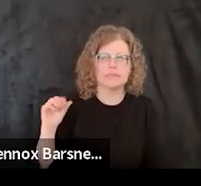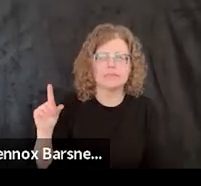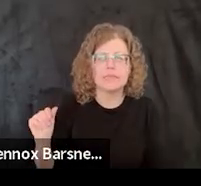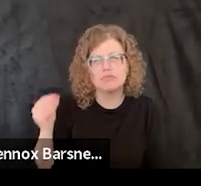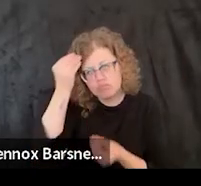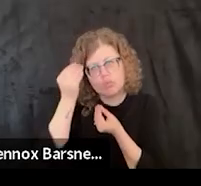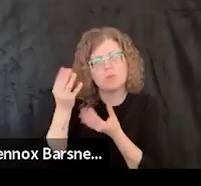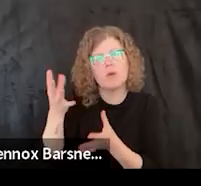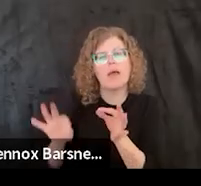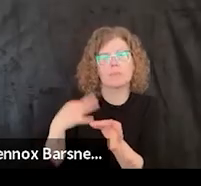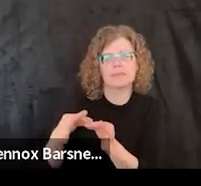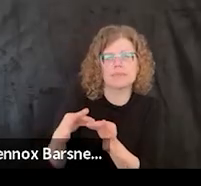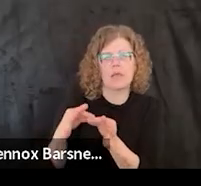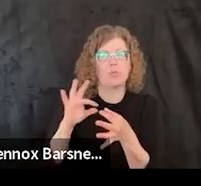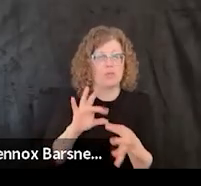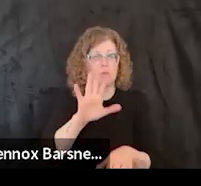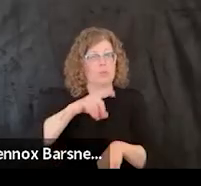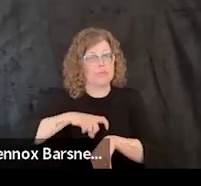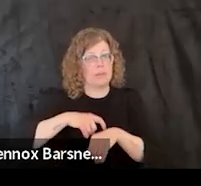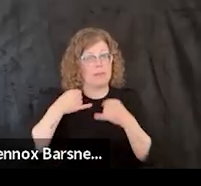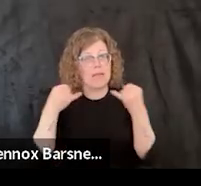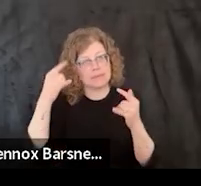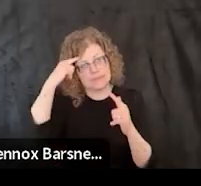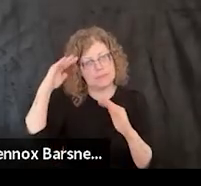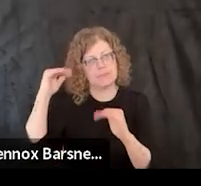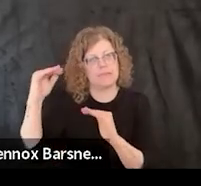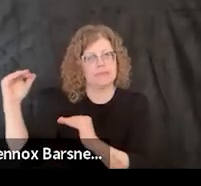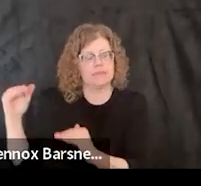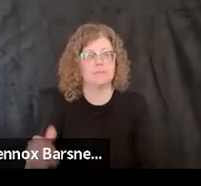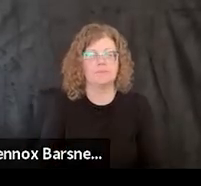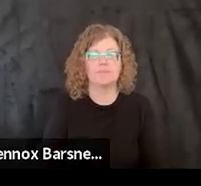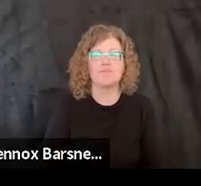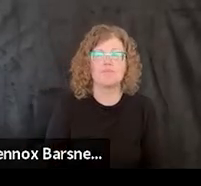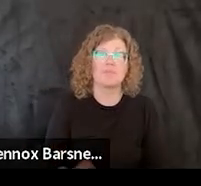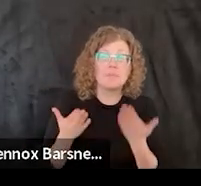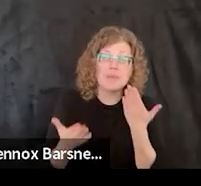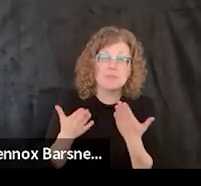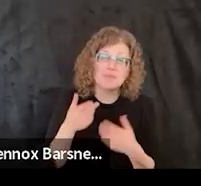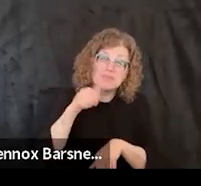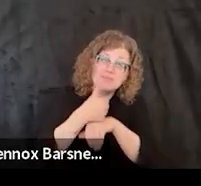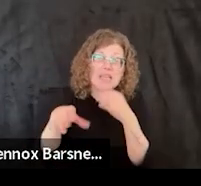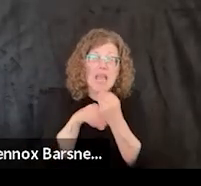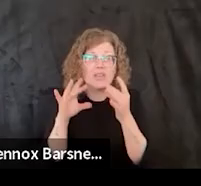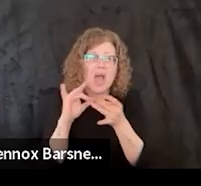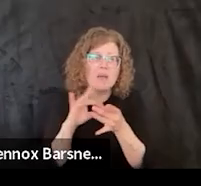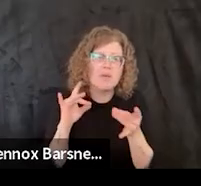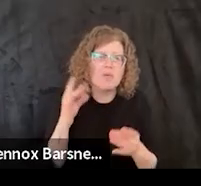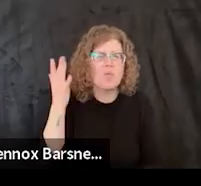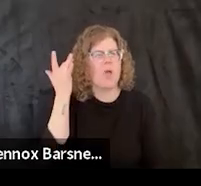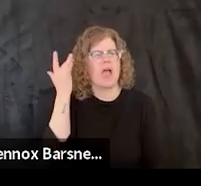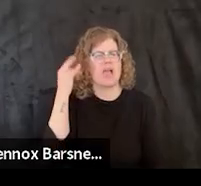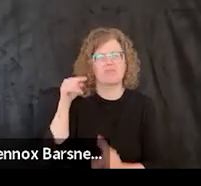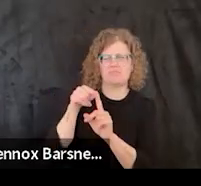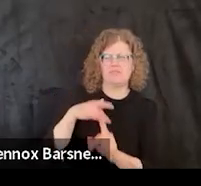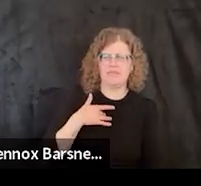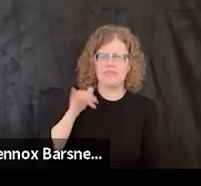process. It may be helpful to include some thought around why this is the most reasonable timeline for